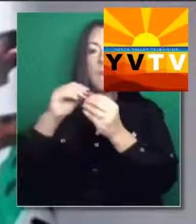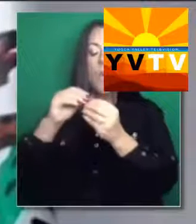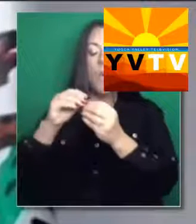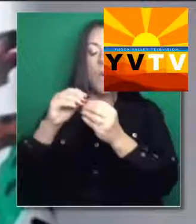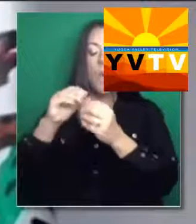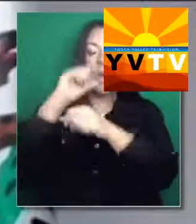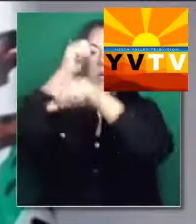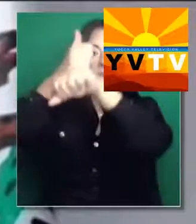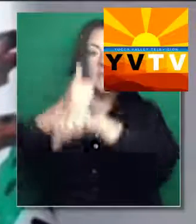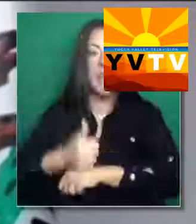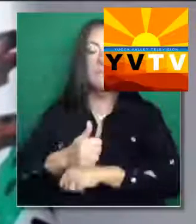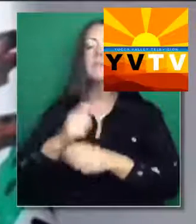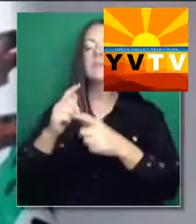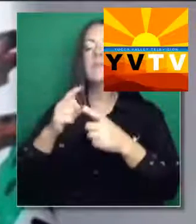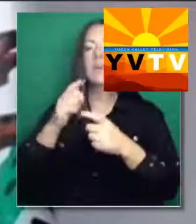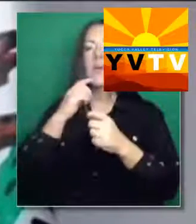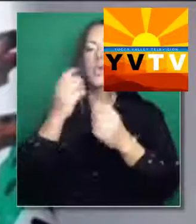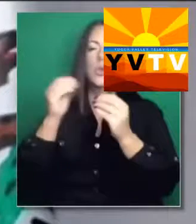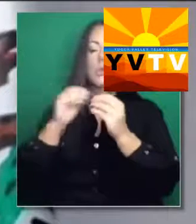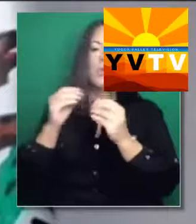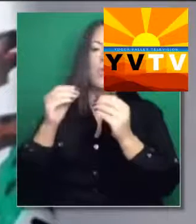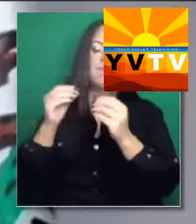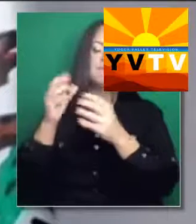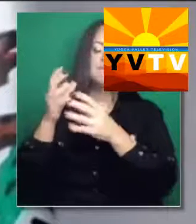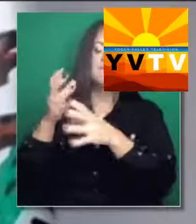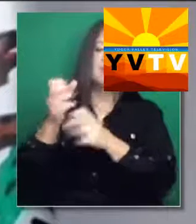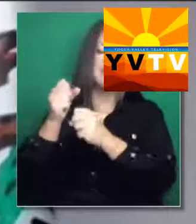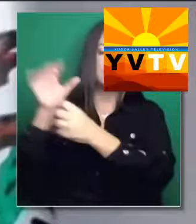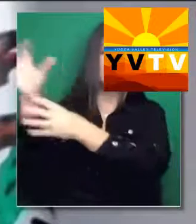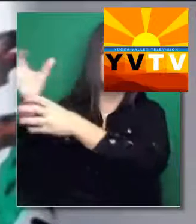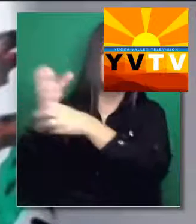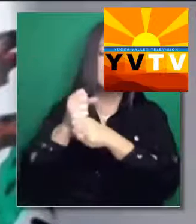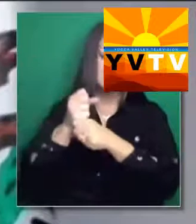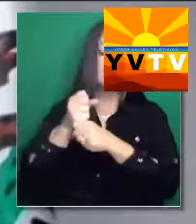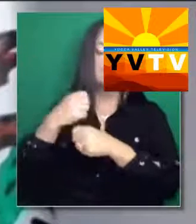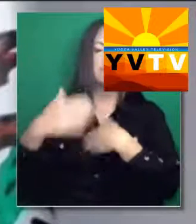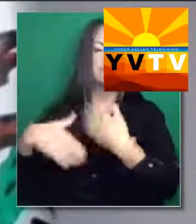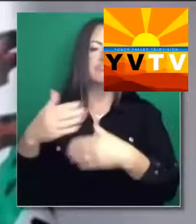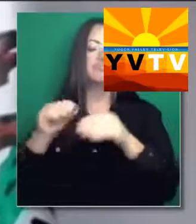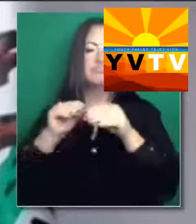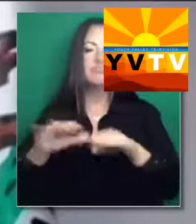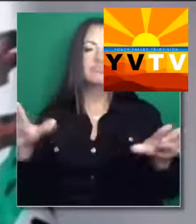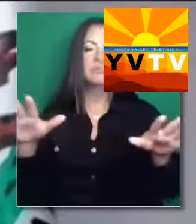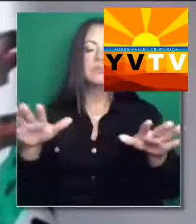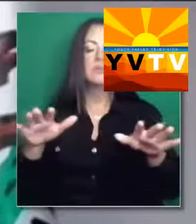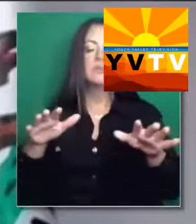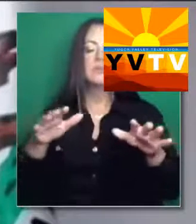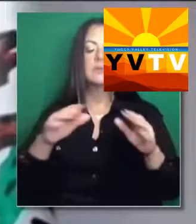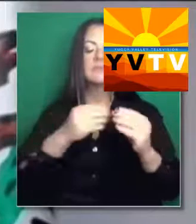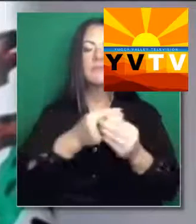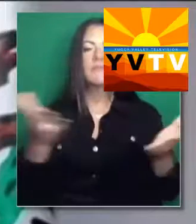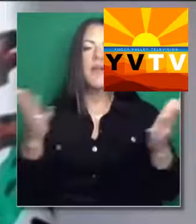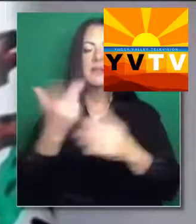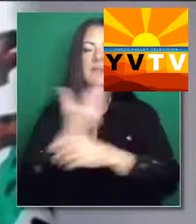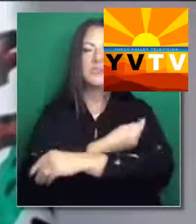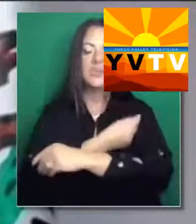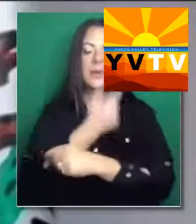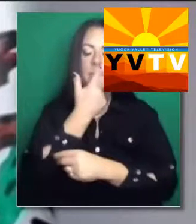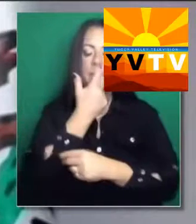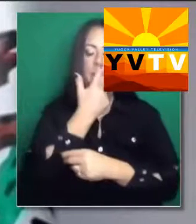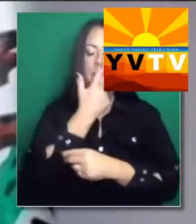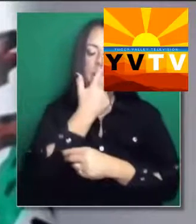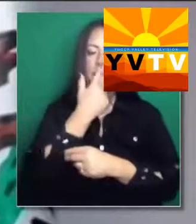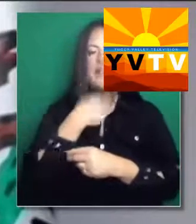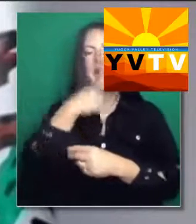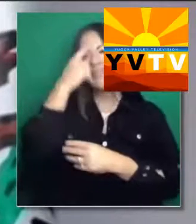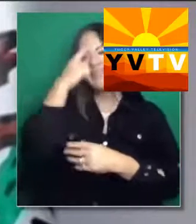we're focused on empowering our vaccinators to do more on this front is going to be the key that helps us increase